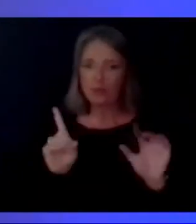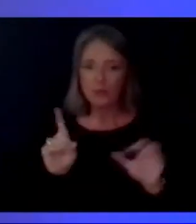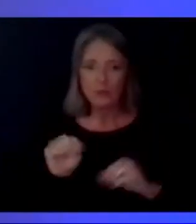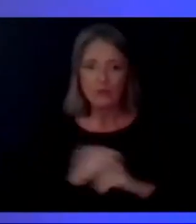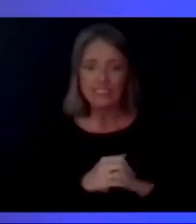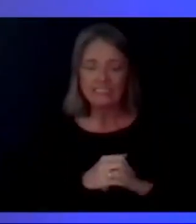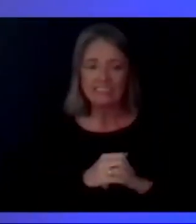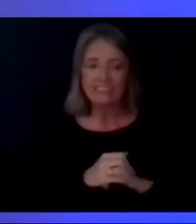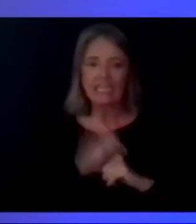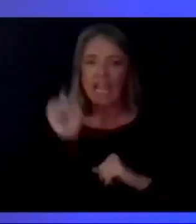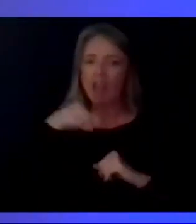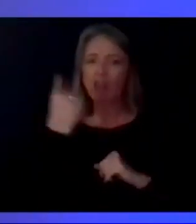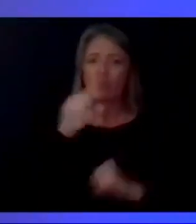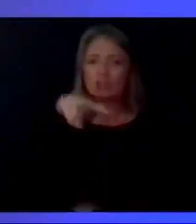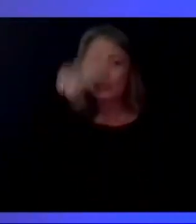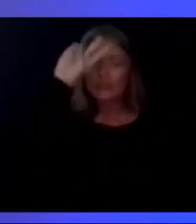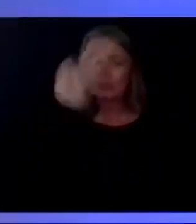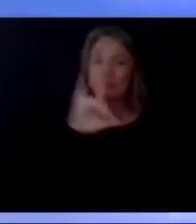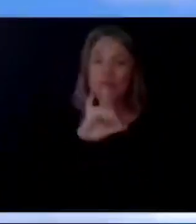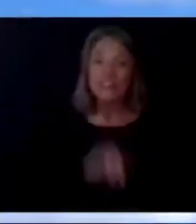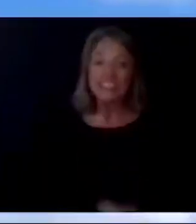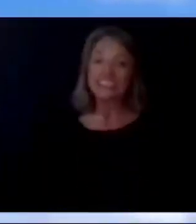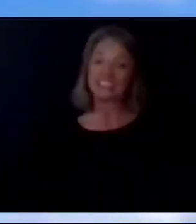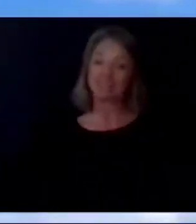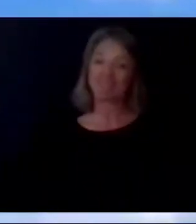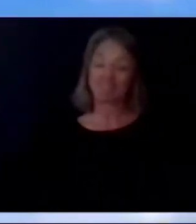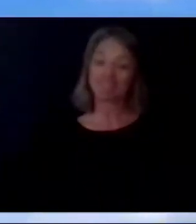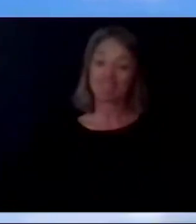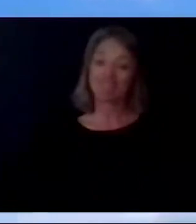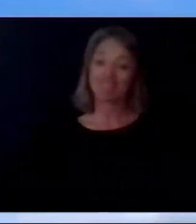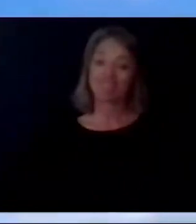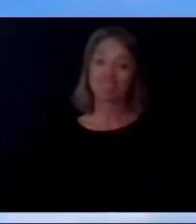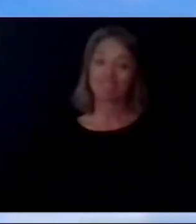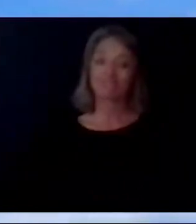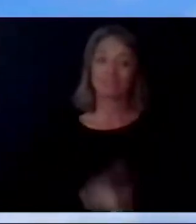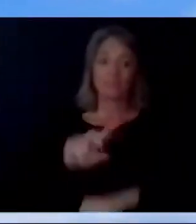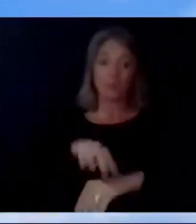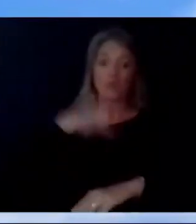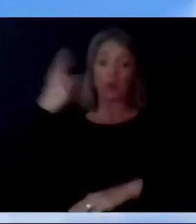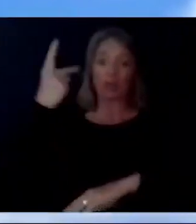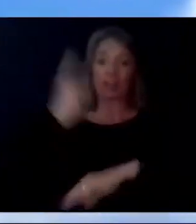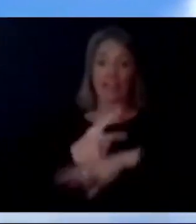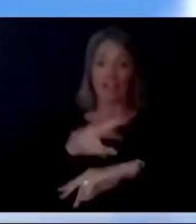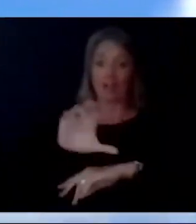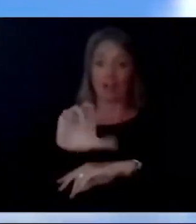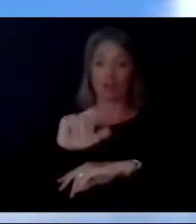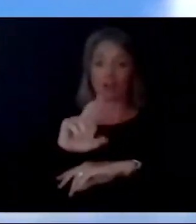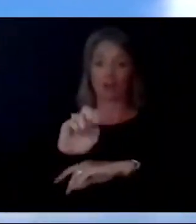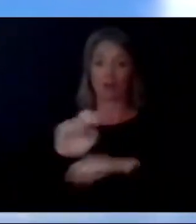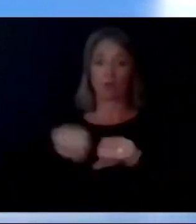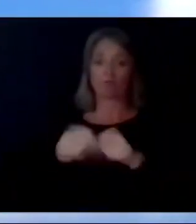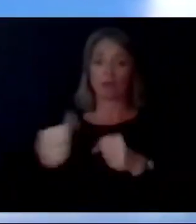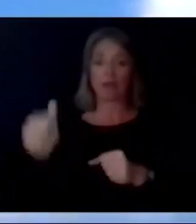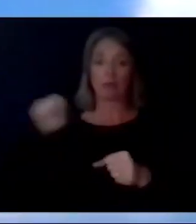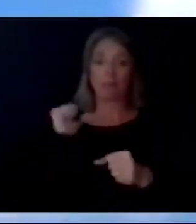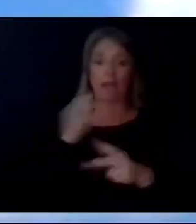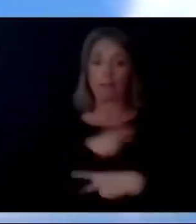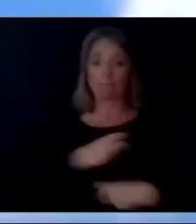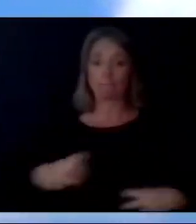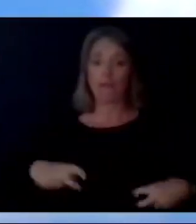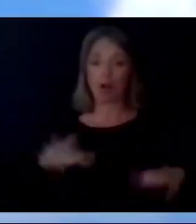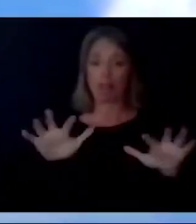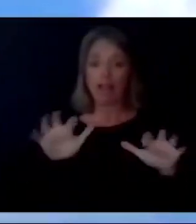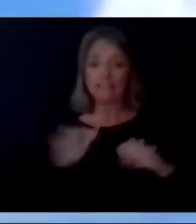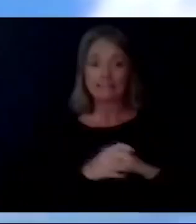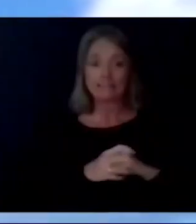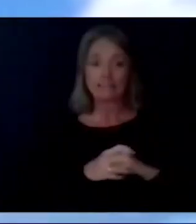It's just stupid. I mean, come on. You land on the milk crate, you will break your back and be paralyzed. Oh my God, Ryan. Yeah, if you